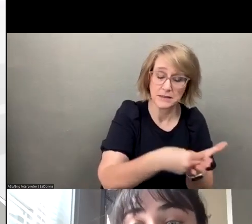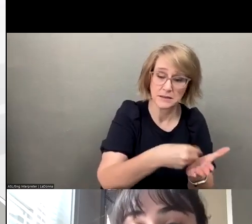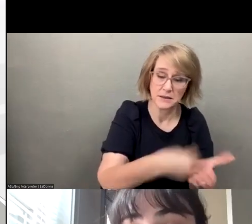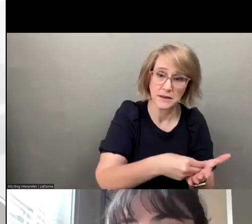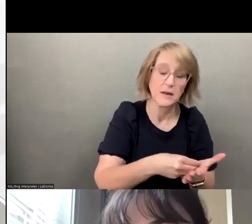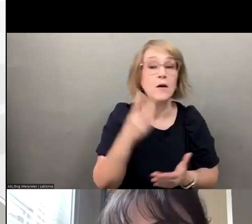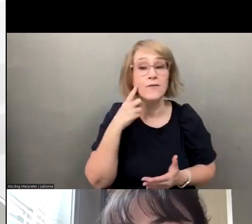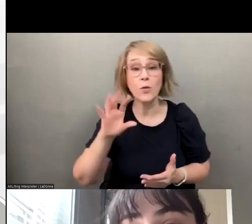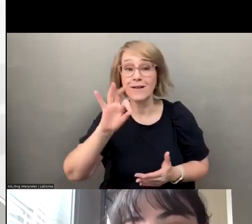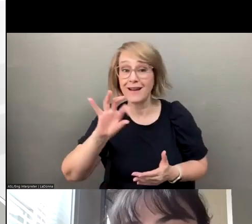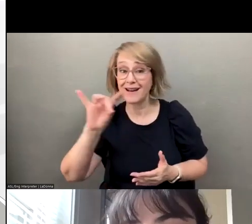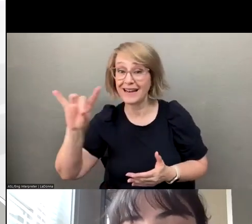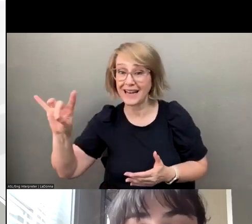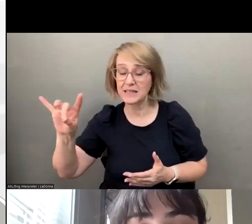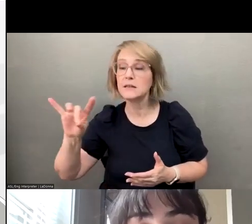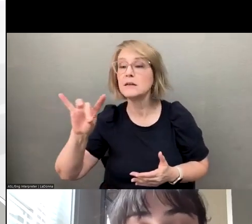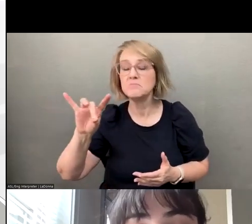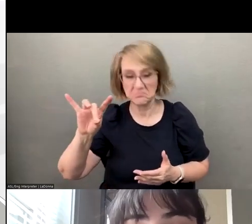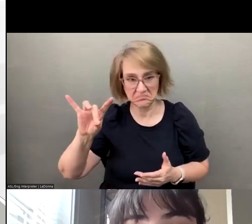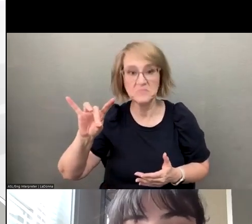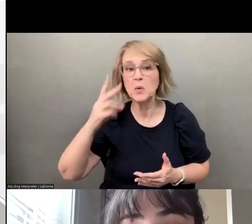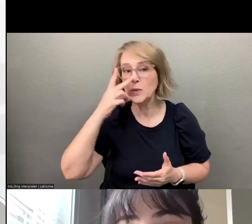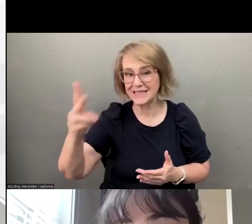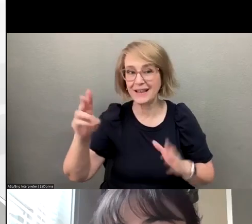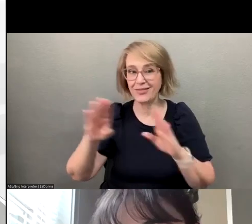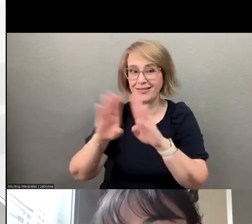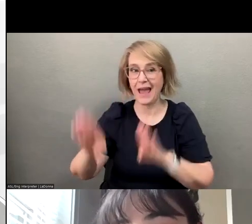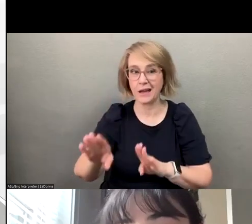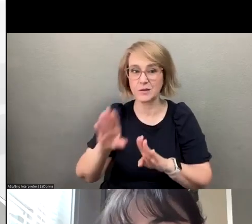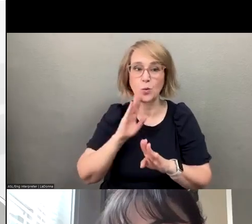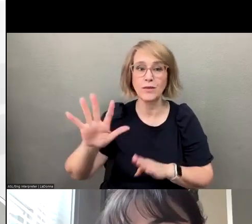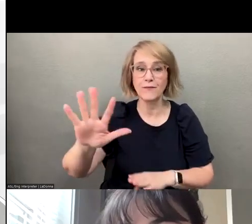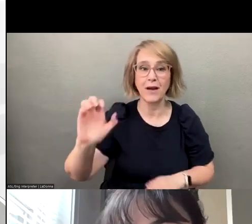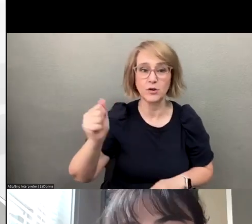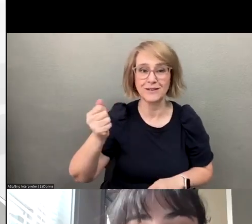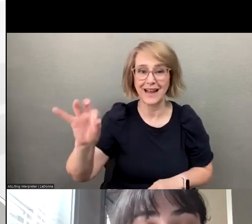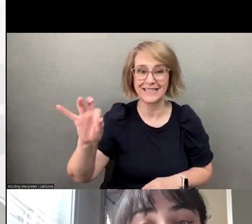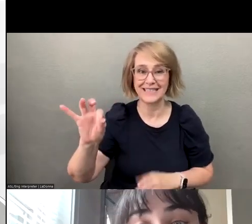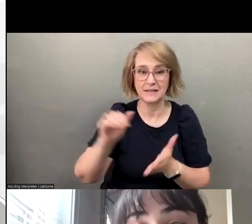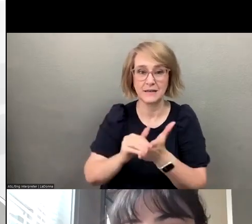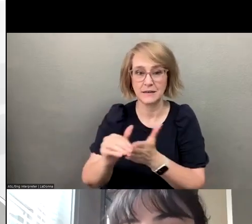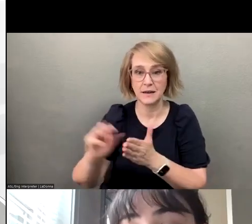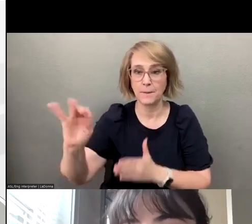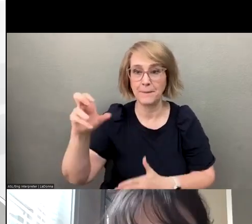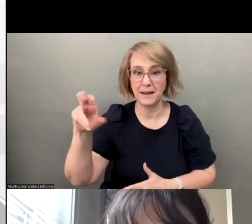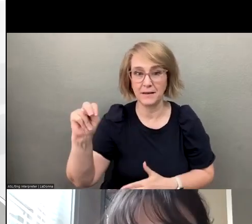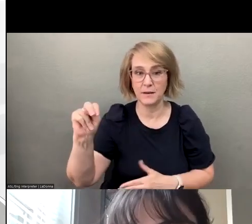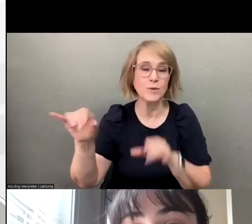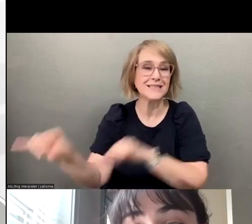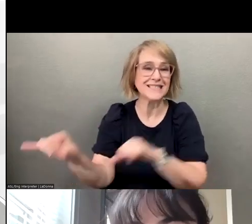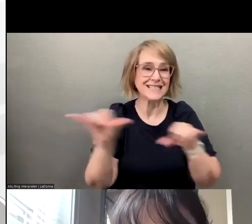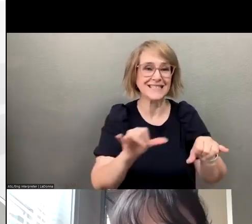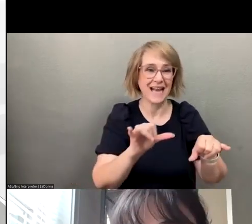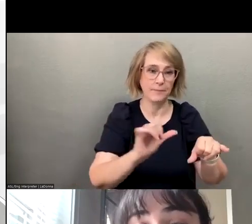funding, but for 988 we did see that the House is going with the 519 million number, which is the same as the enacted